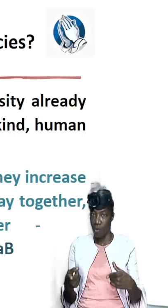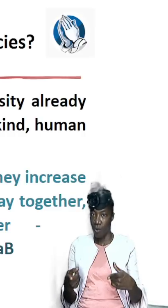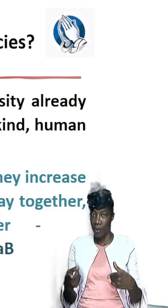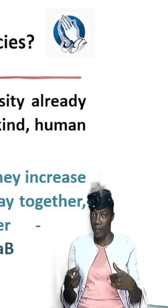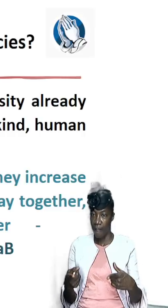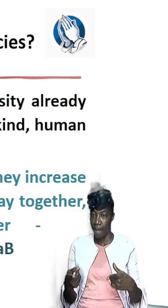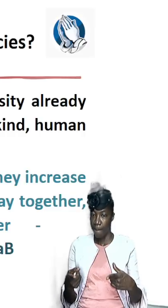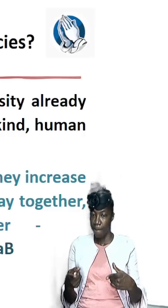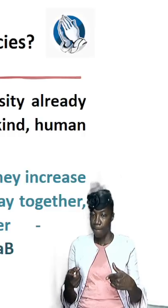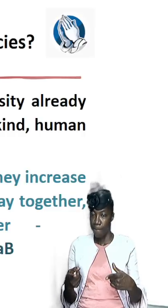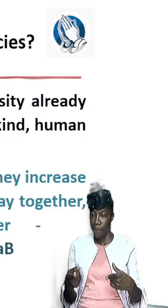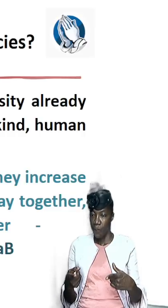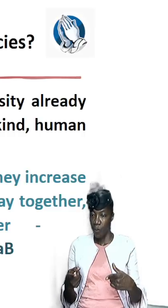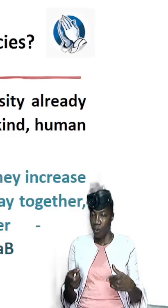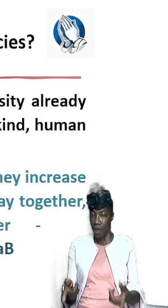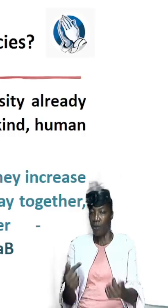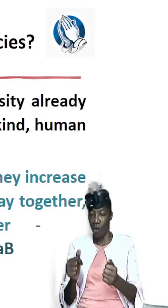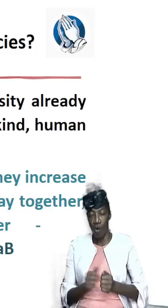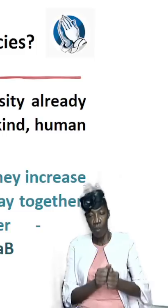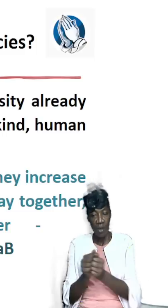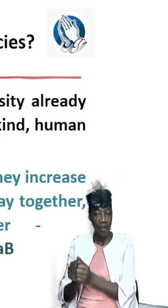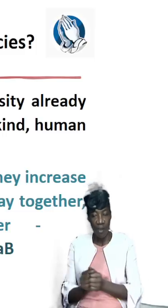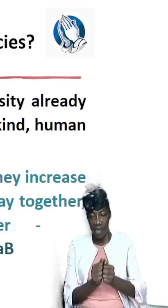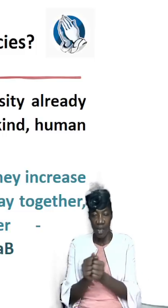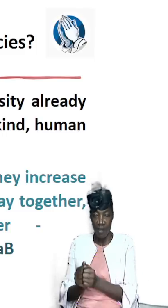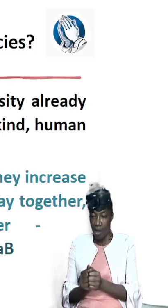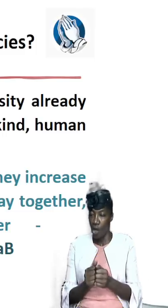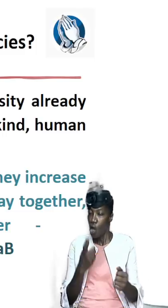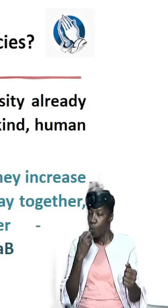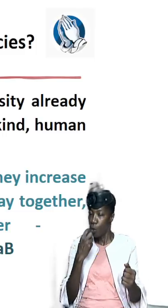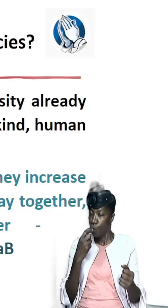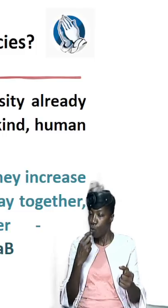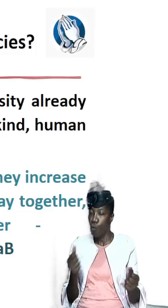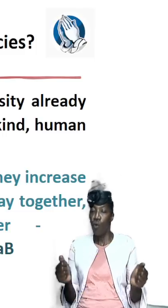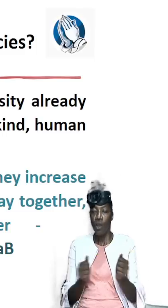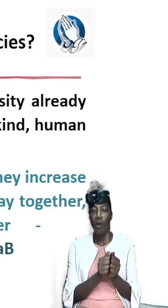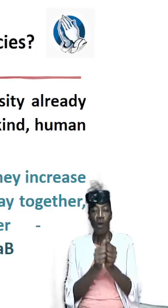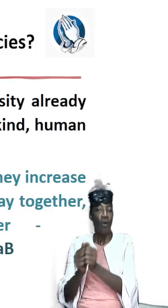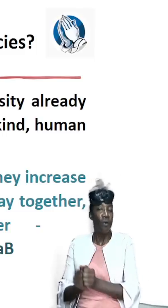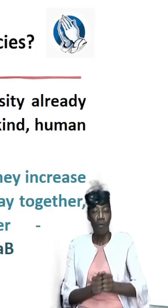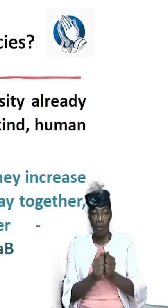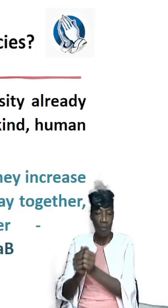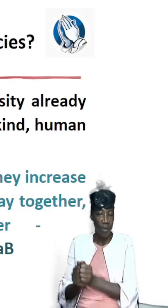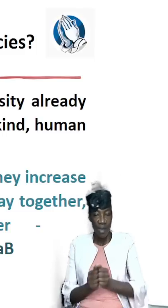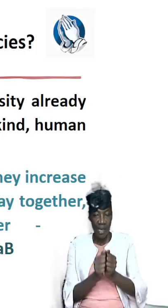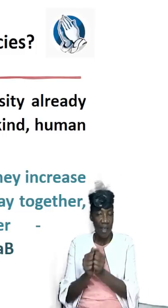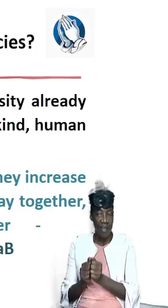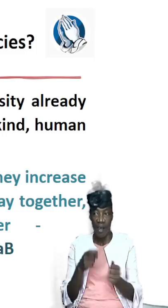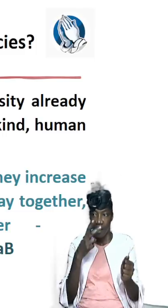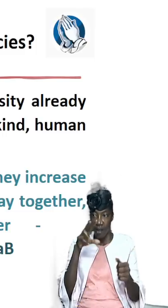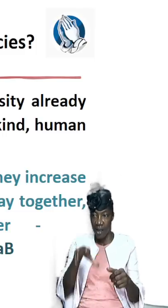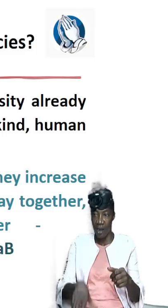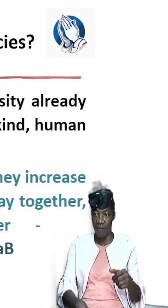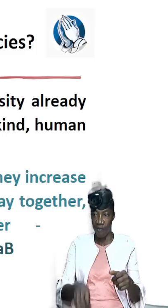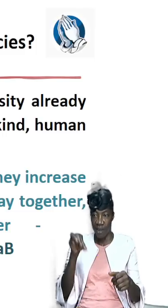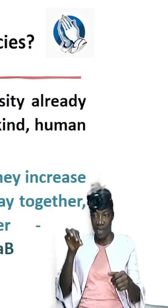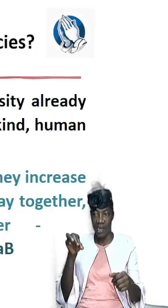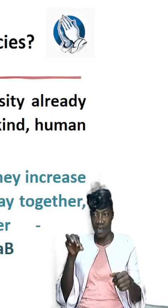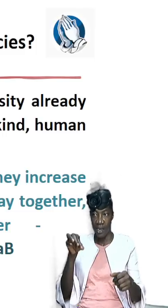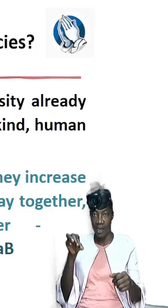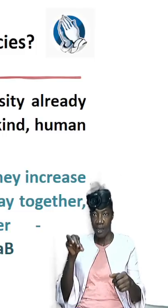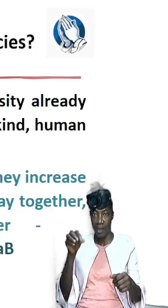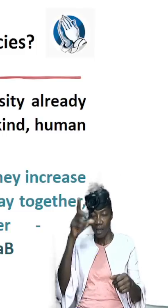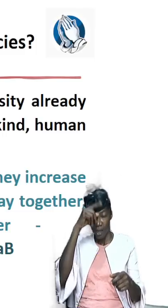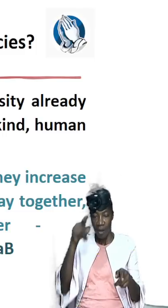and depending with whom we mate with, etc., etc., you will find, notice, brothers